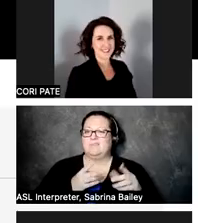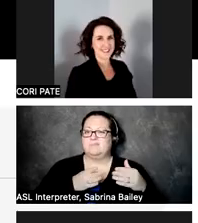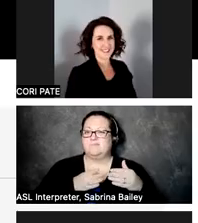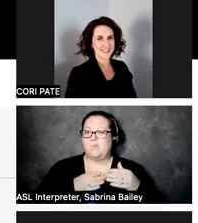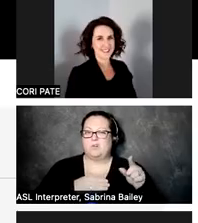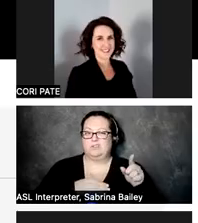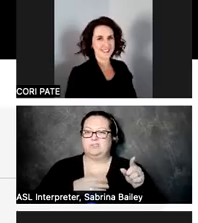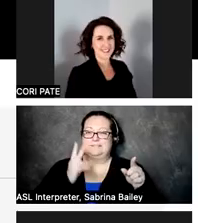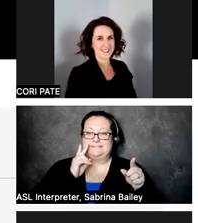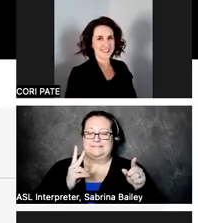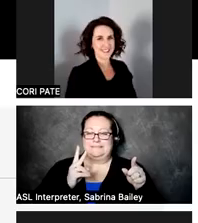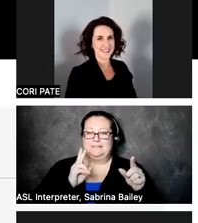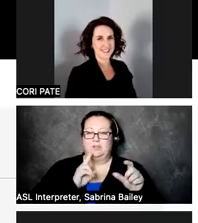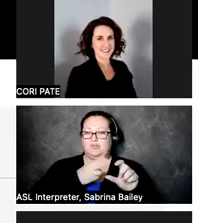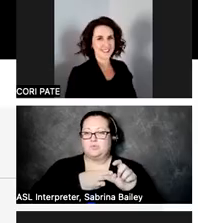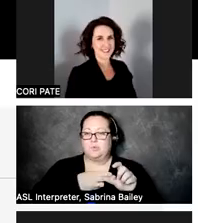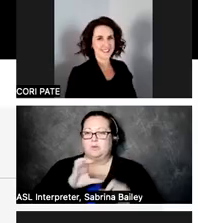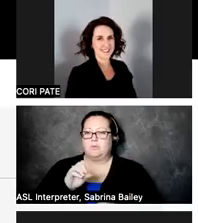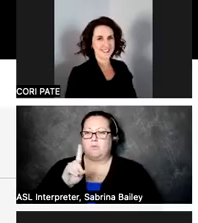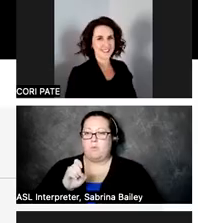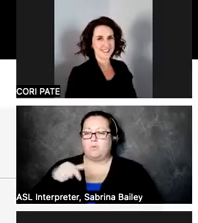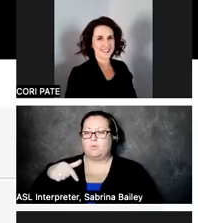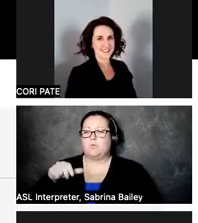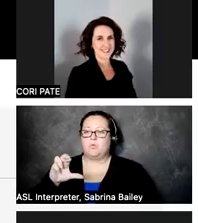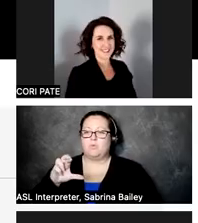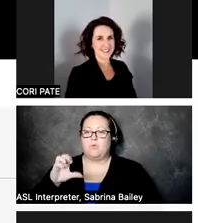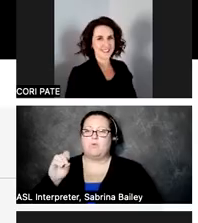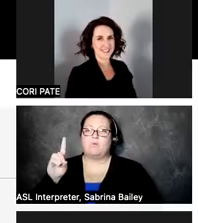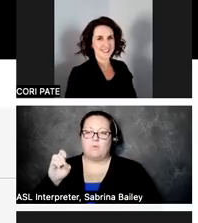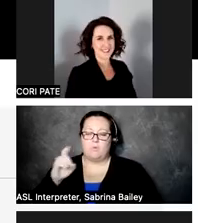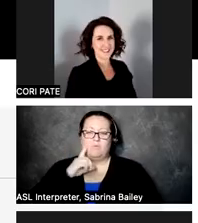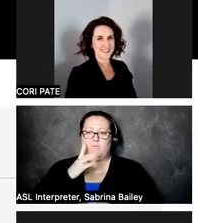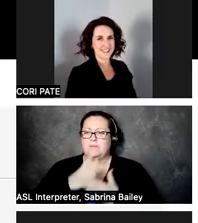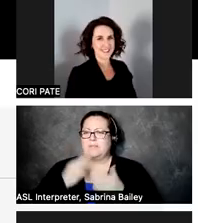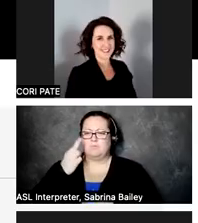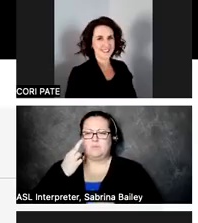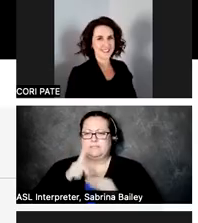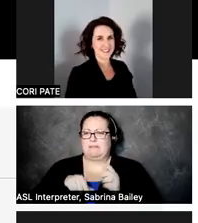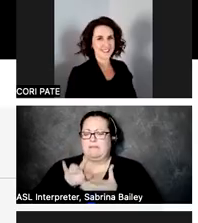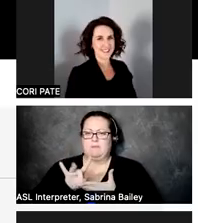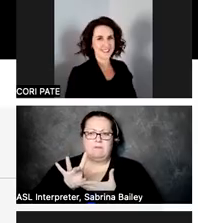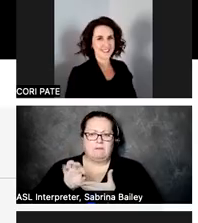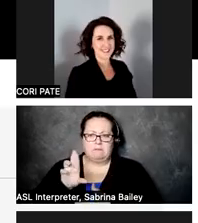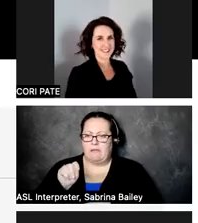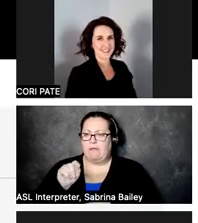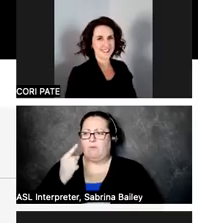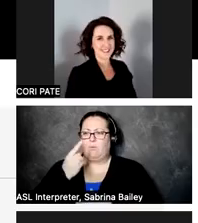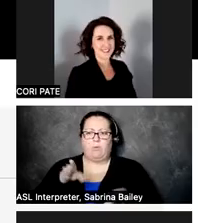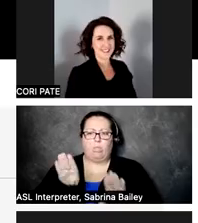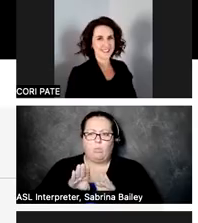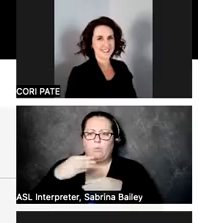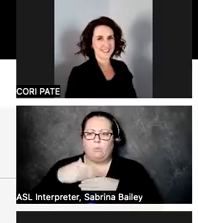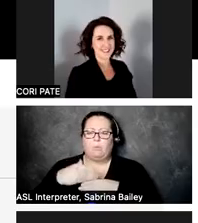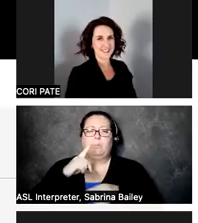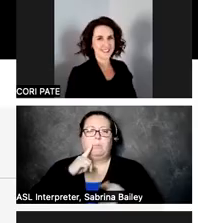is a joining code and the QR code. So we can, if for some reason you got kicked out or closed the window, you can always come back through